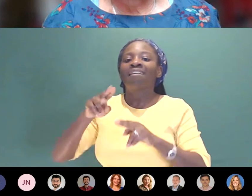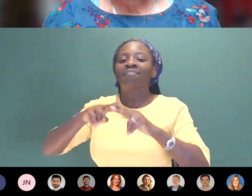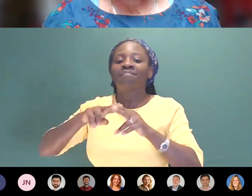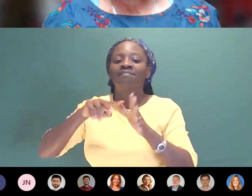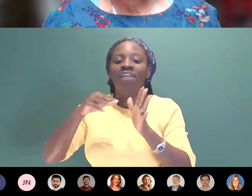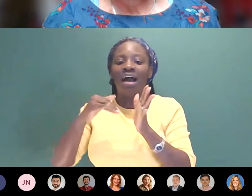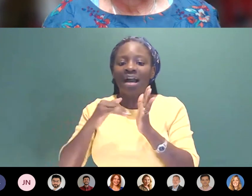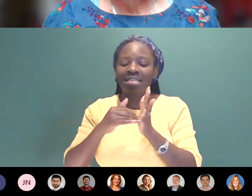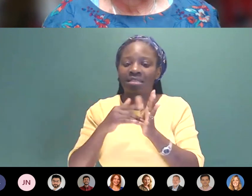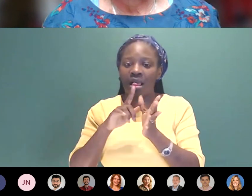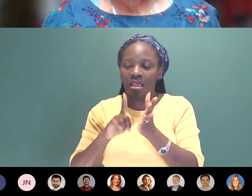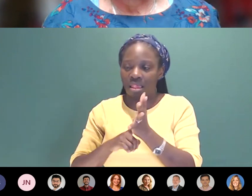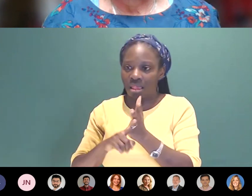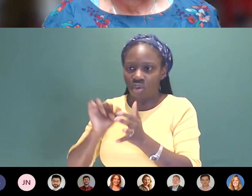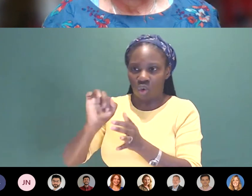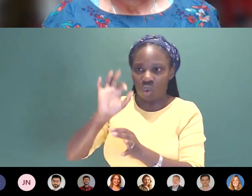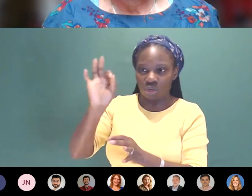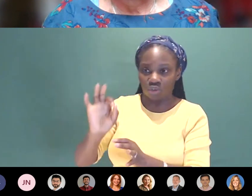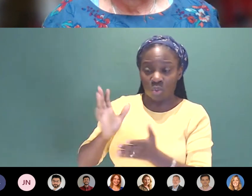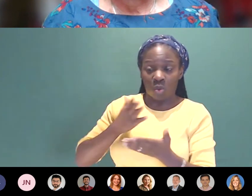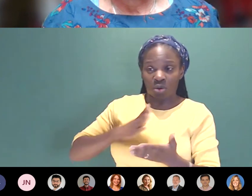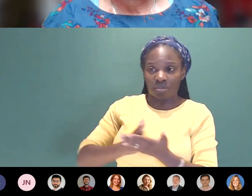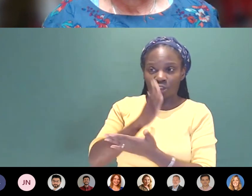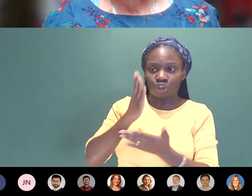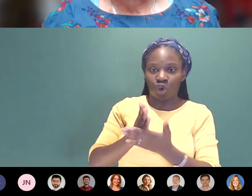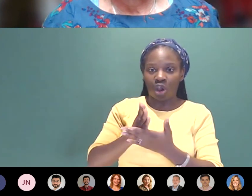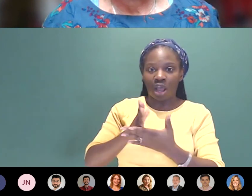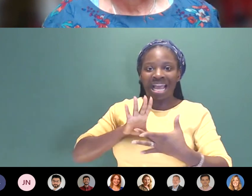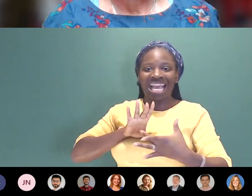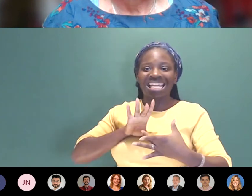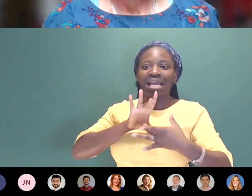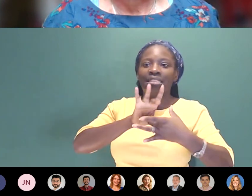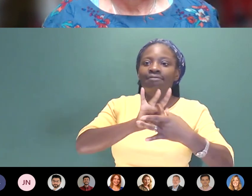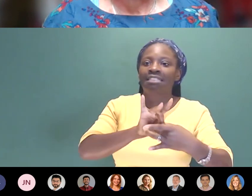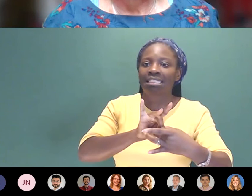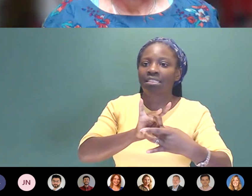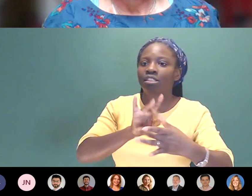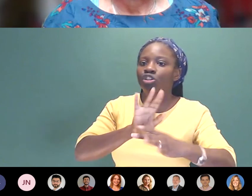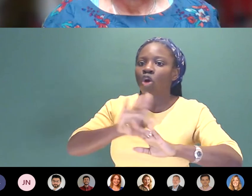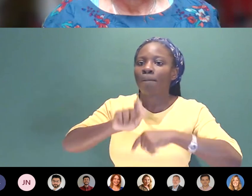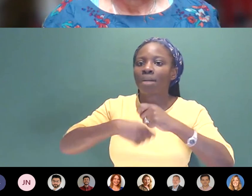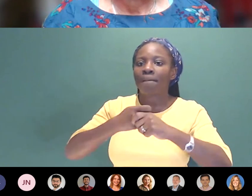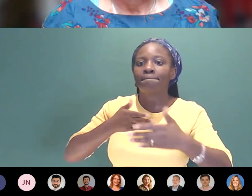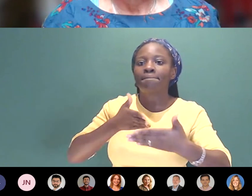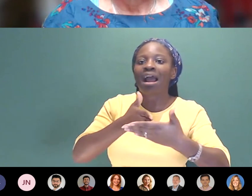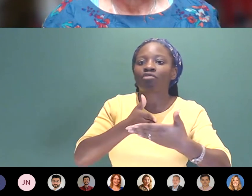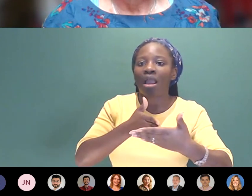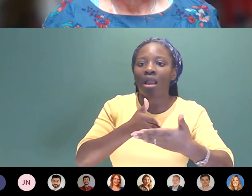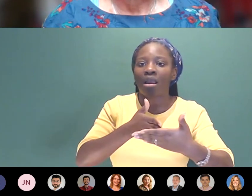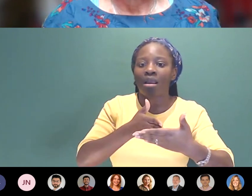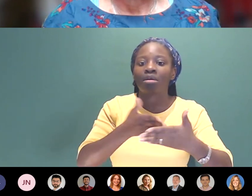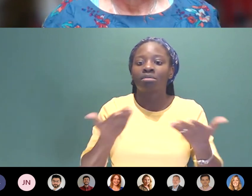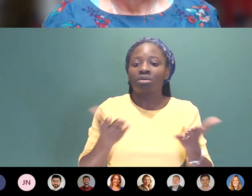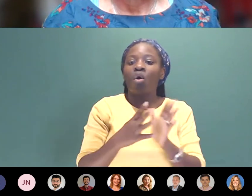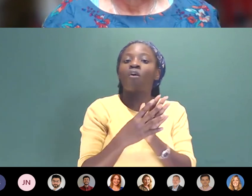wasn't a barrier as well. So as Brigitte was saying, many people, if they're from